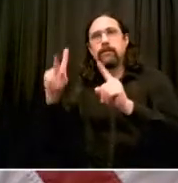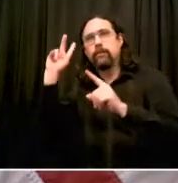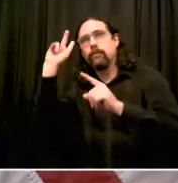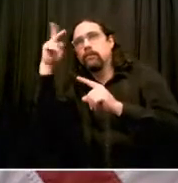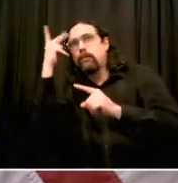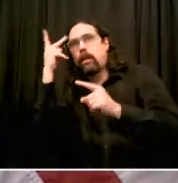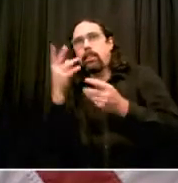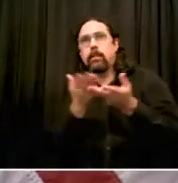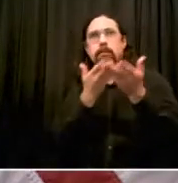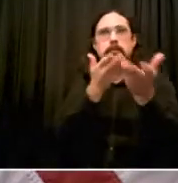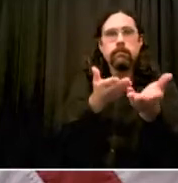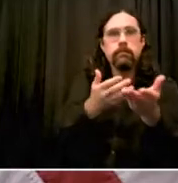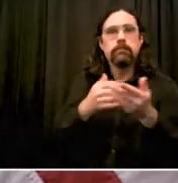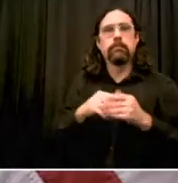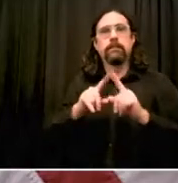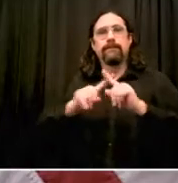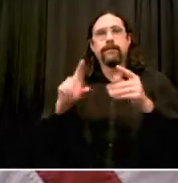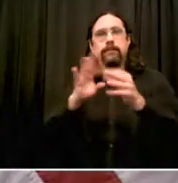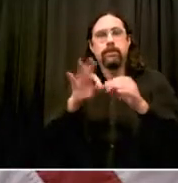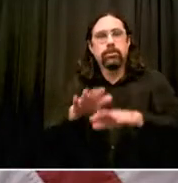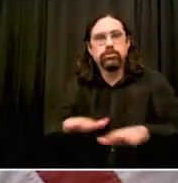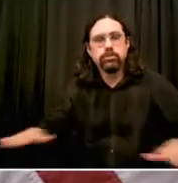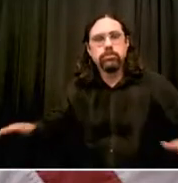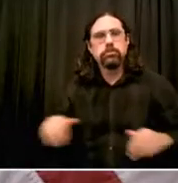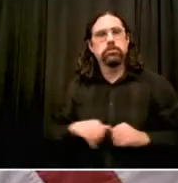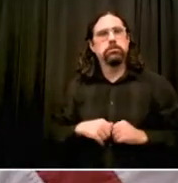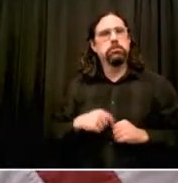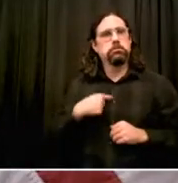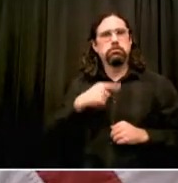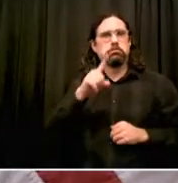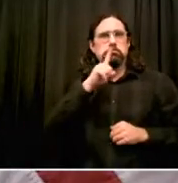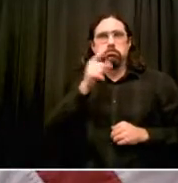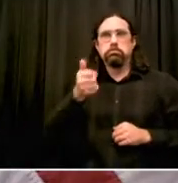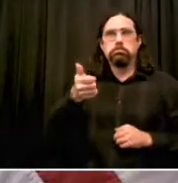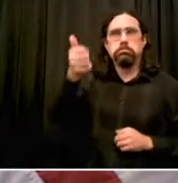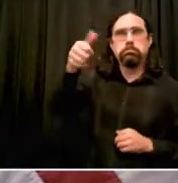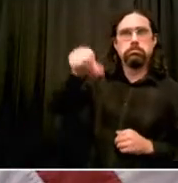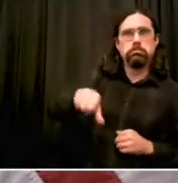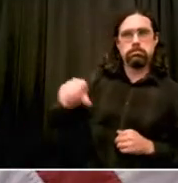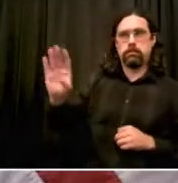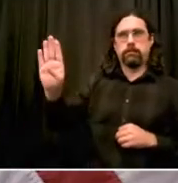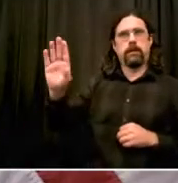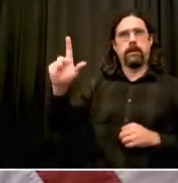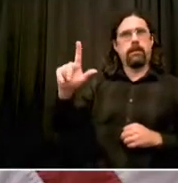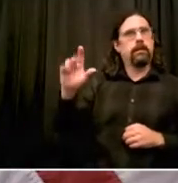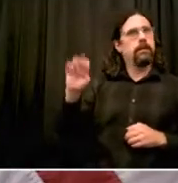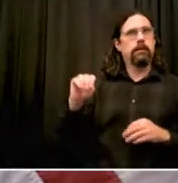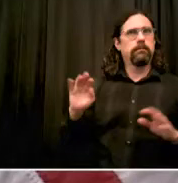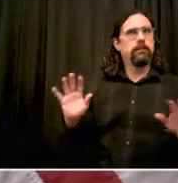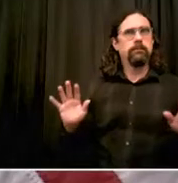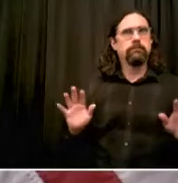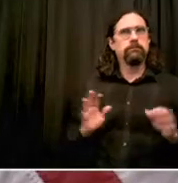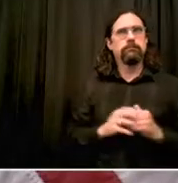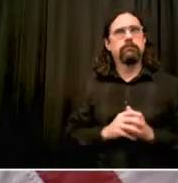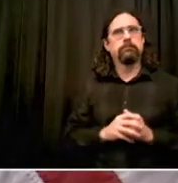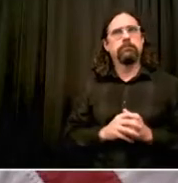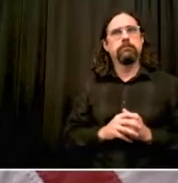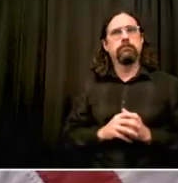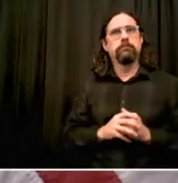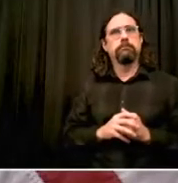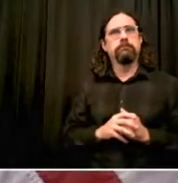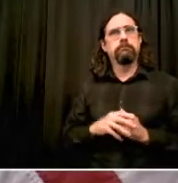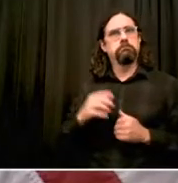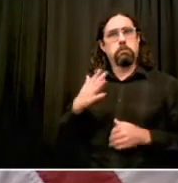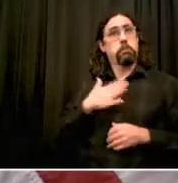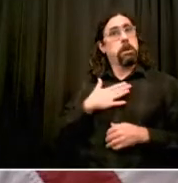Okay, everybody, let me close up today where I started, just recognizing that we have